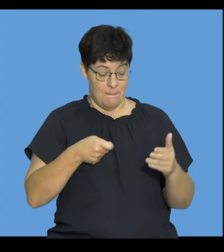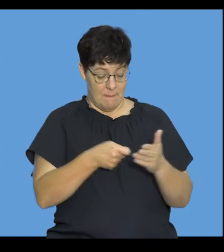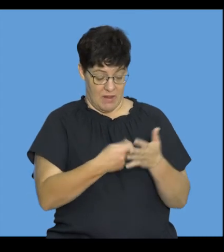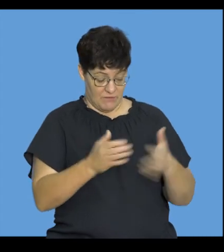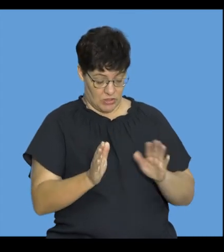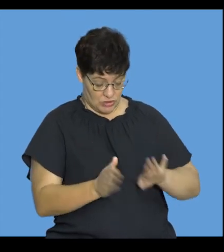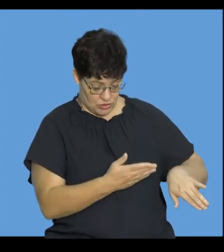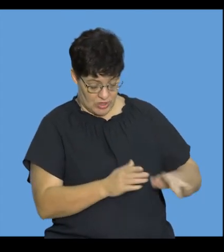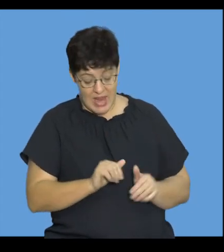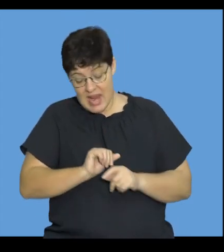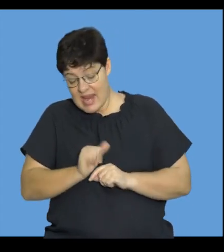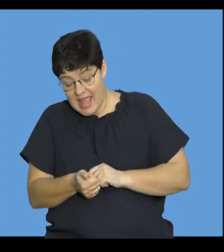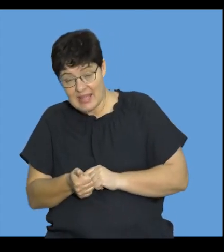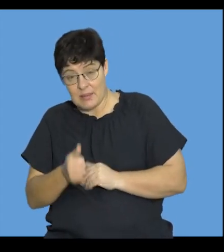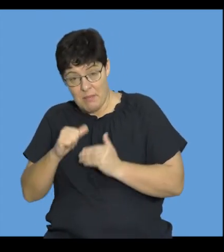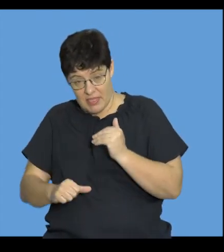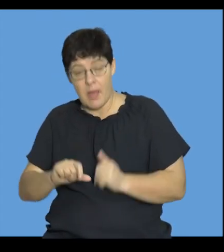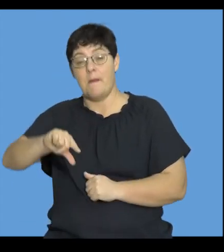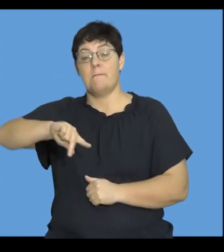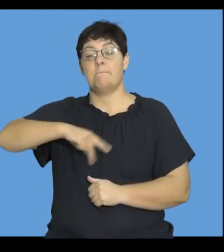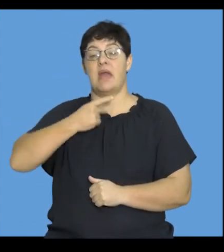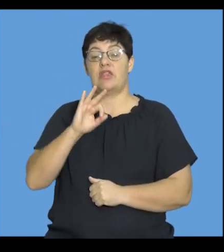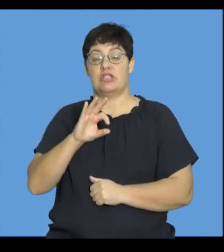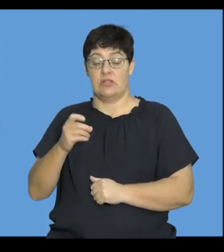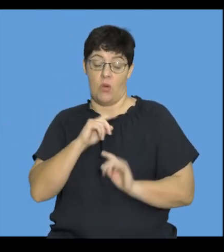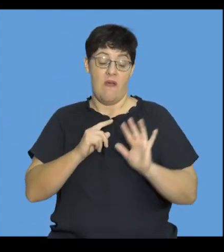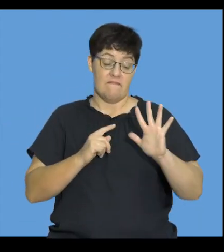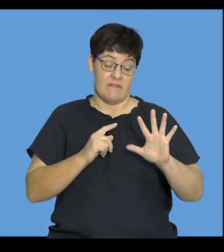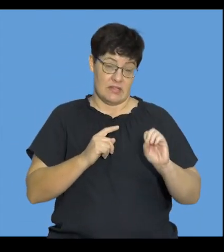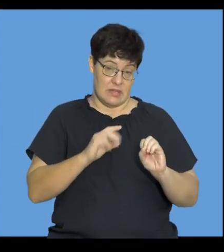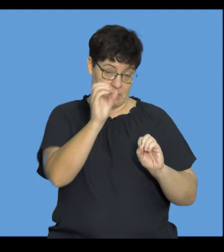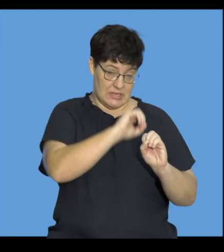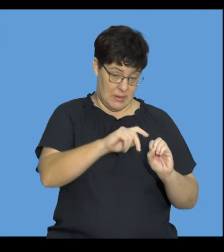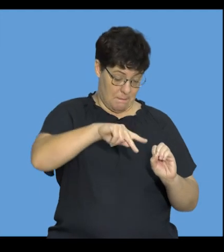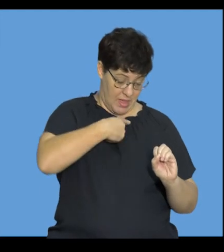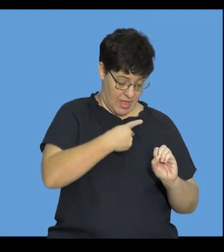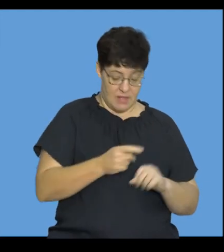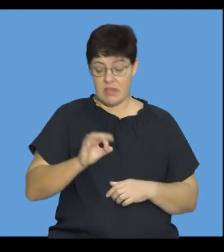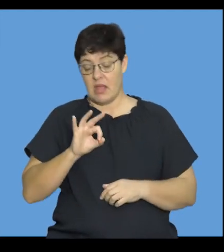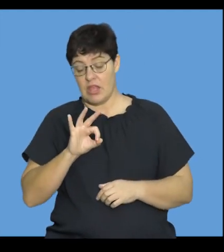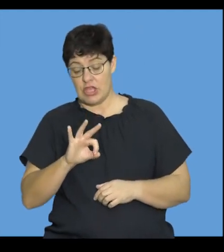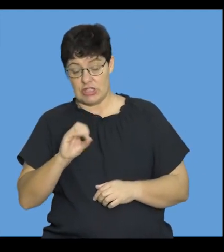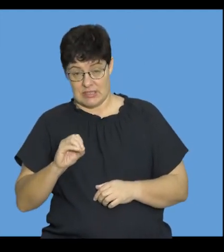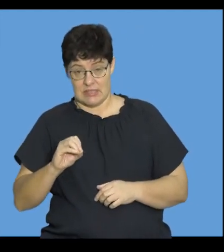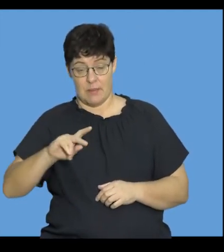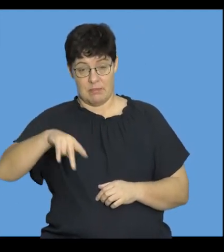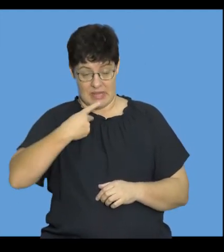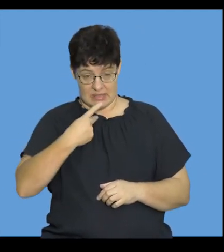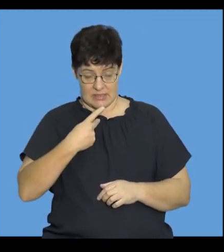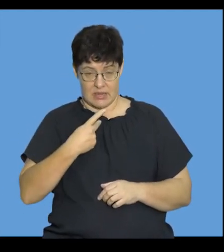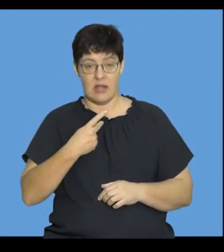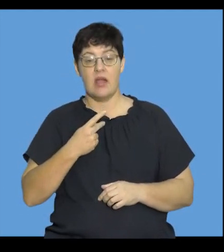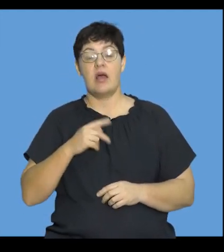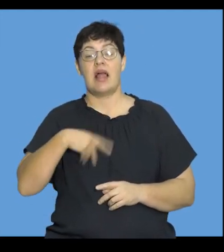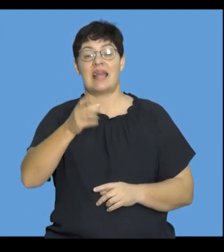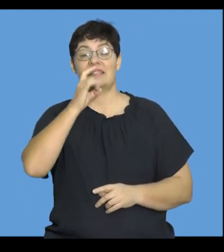following the month of sale. So if you sold in August, 50% will pay you in August, 30% will pay you